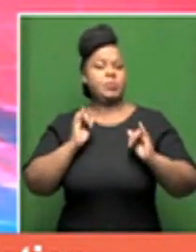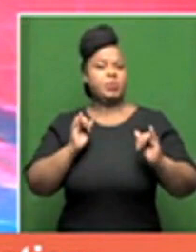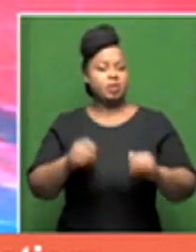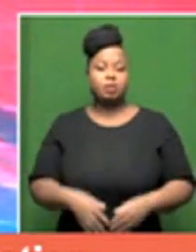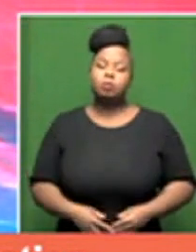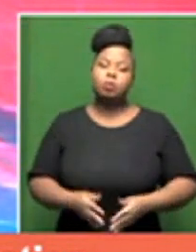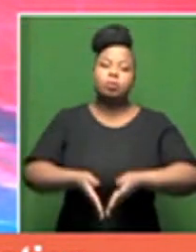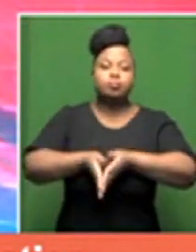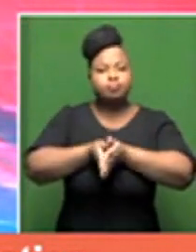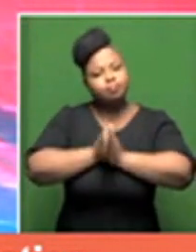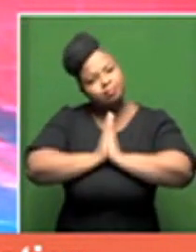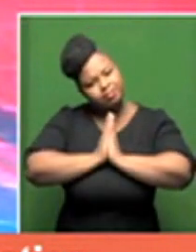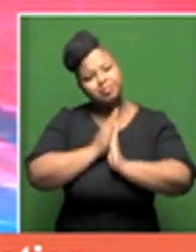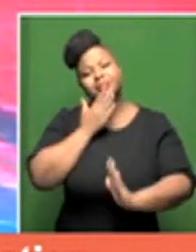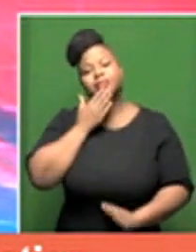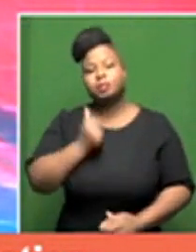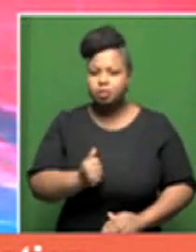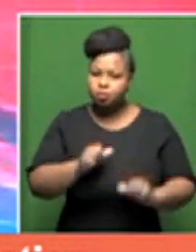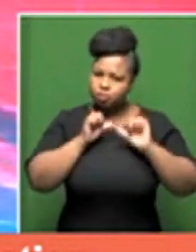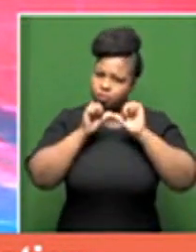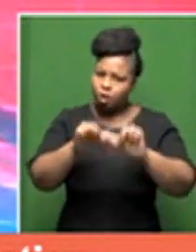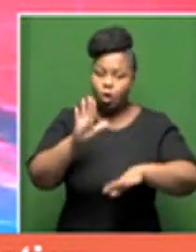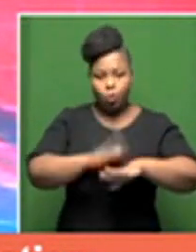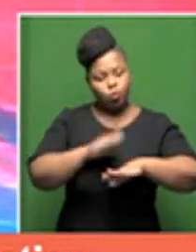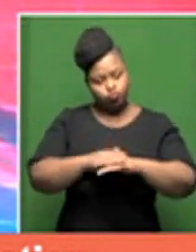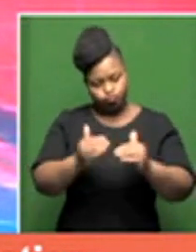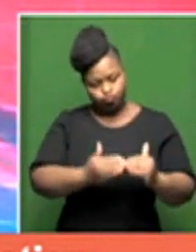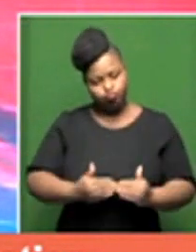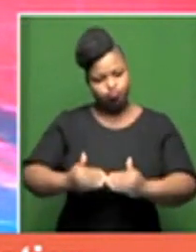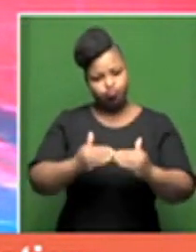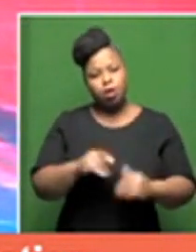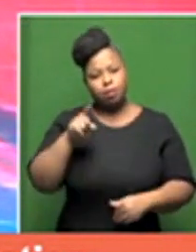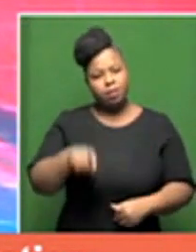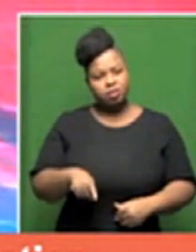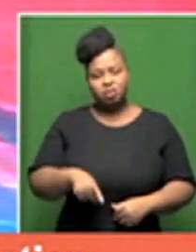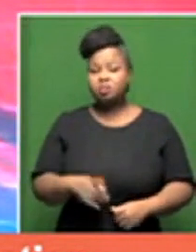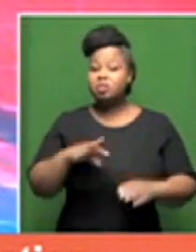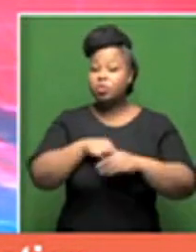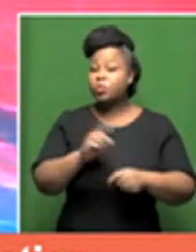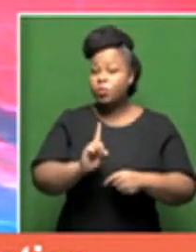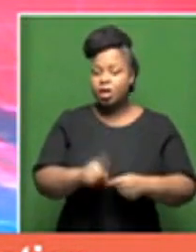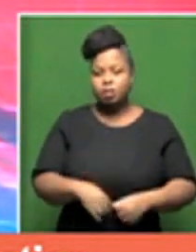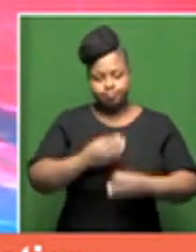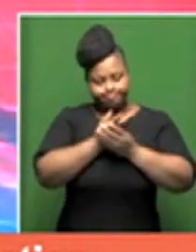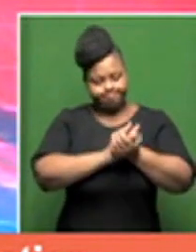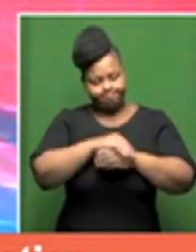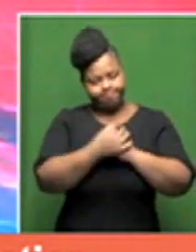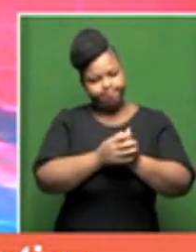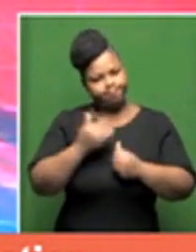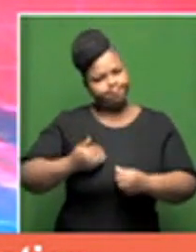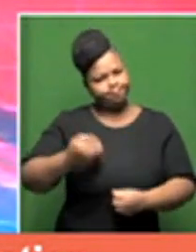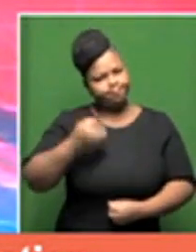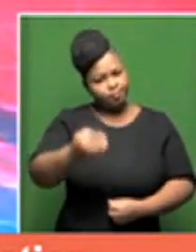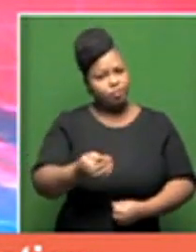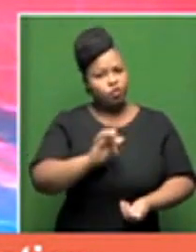severity. We are all still urged to continue to take precautionary measures, and these include regularly washing our hands